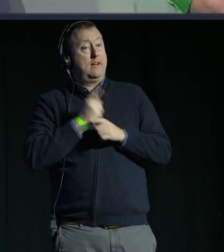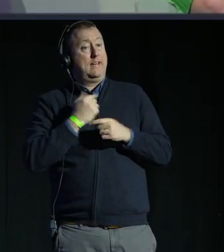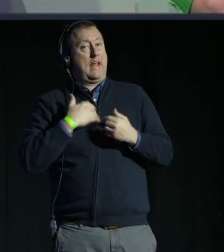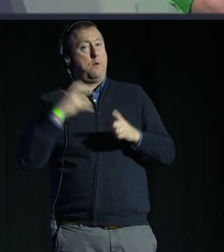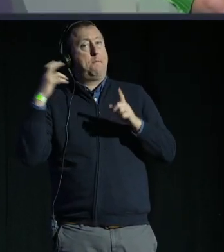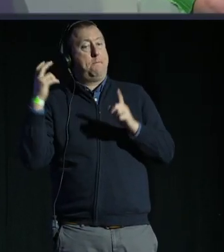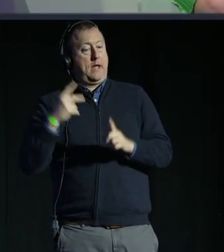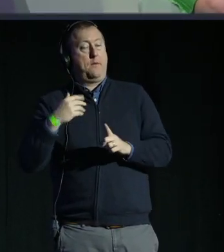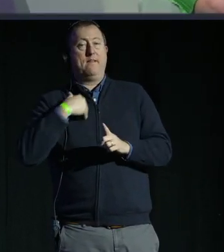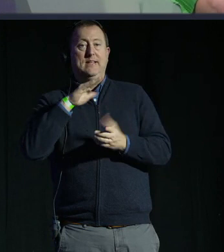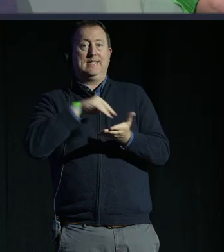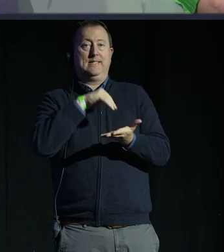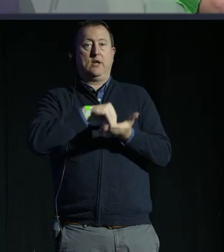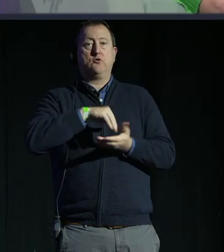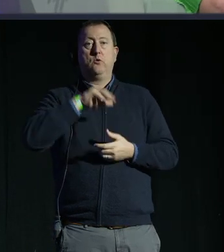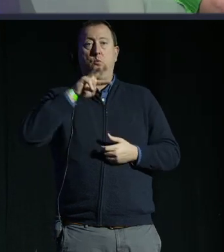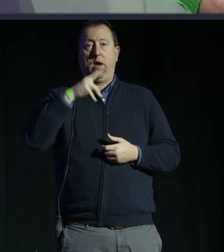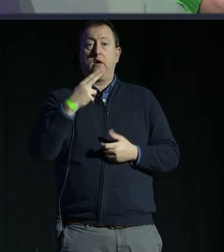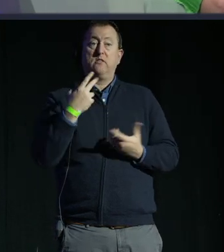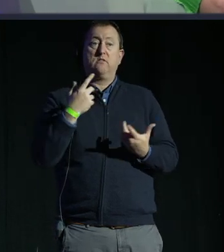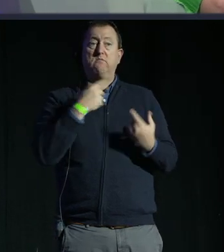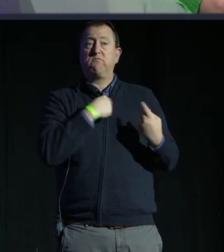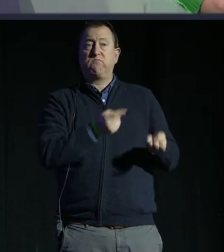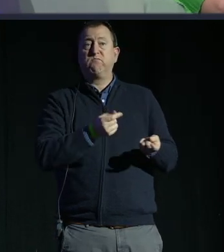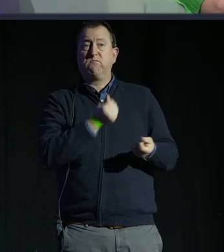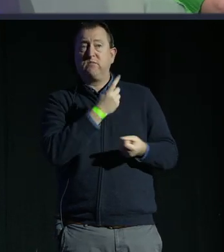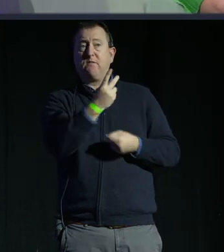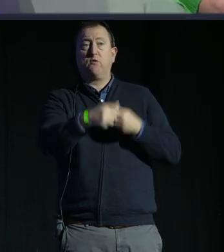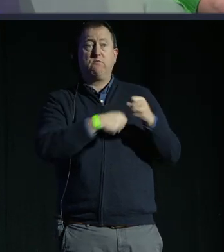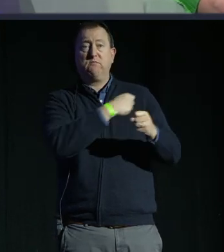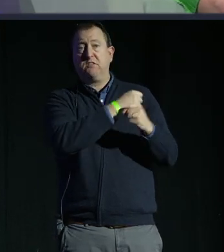having this central warehouse, right, which has served us for a couple of decades.